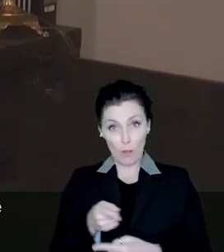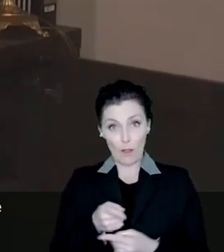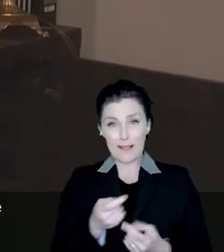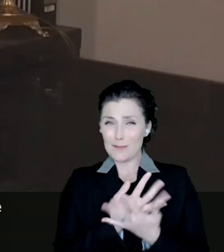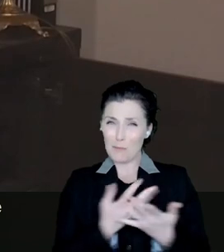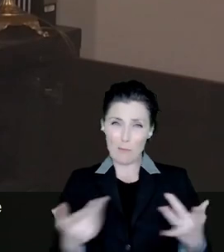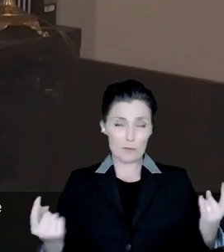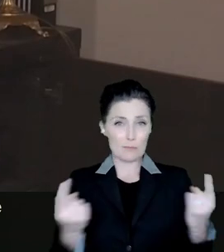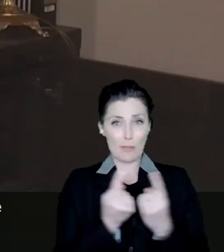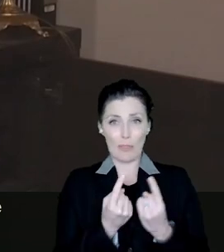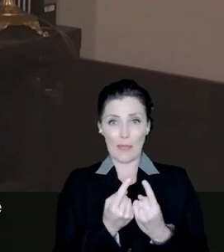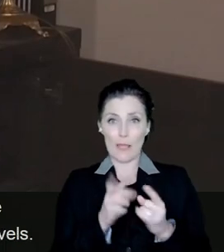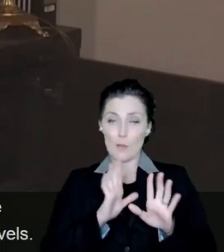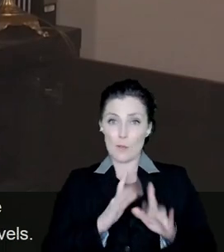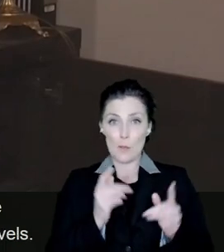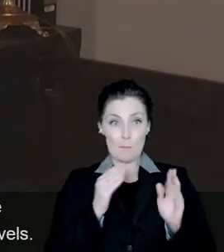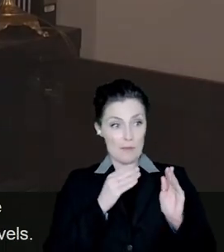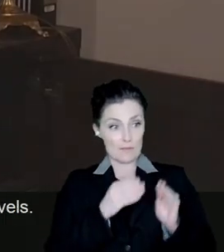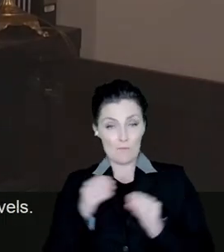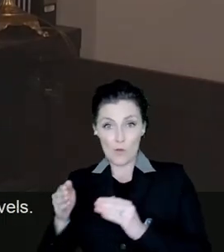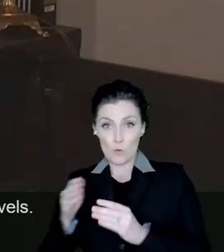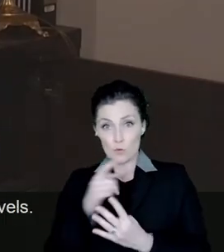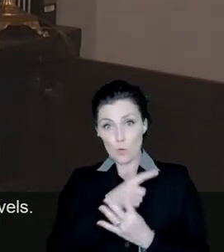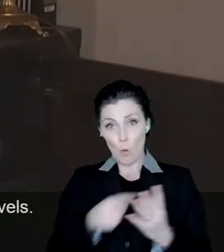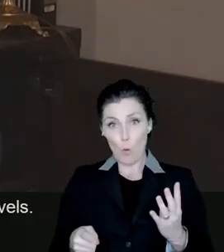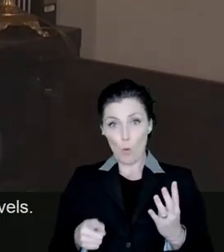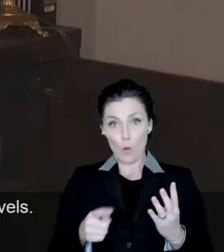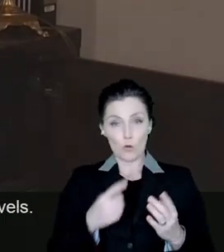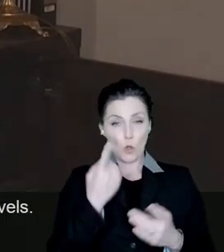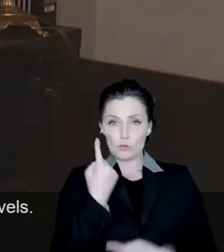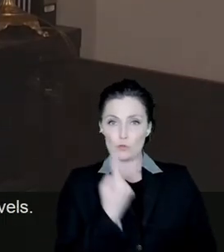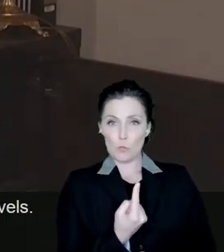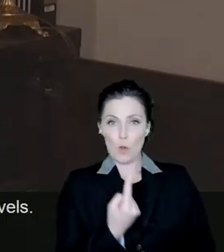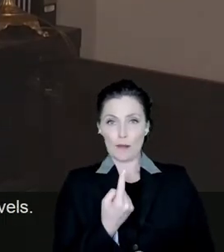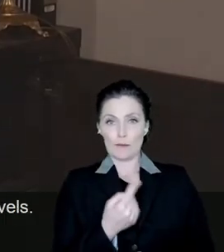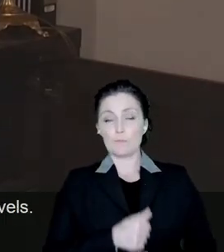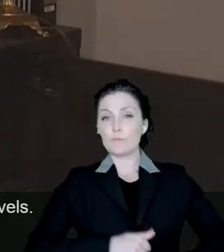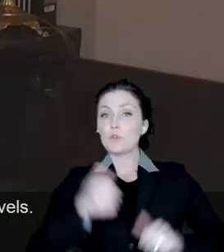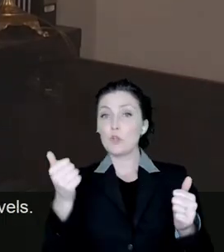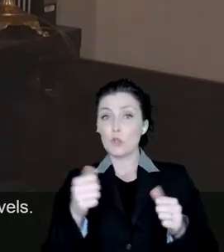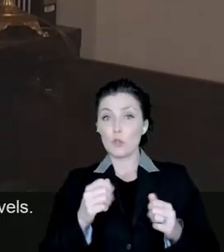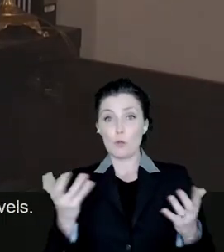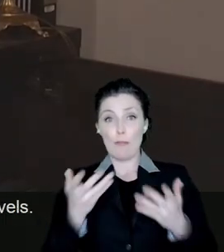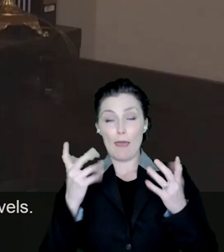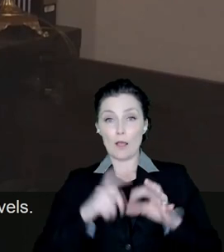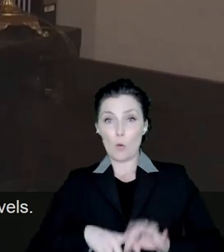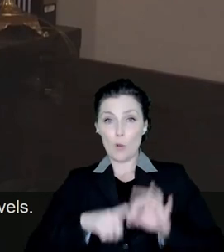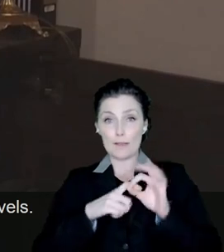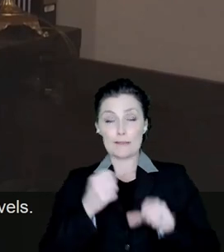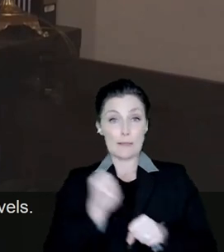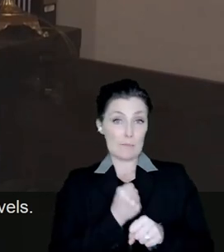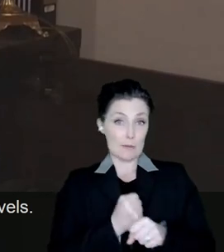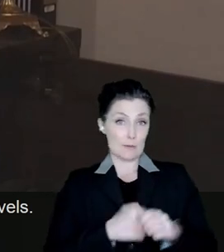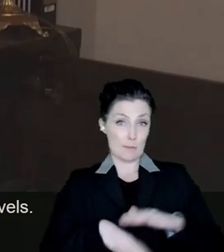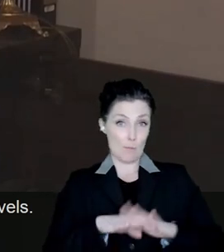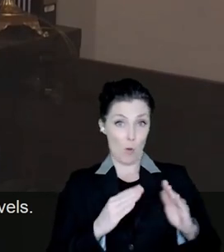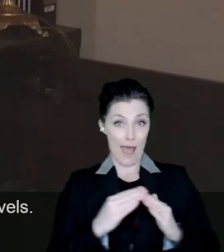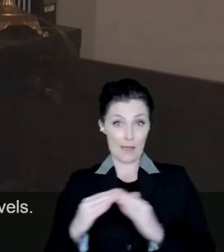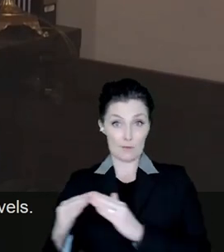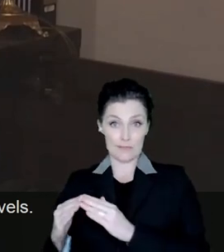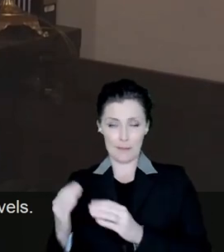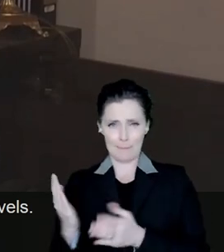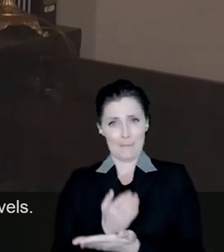that you need to address all those issues rather than just individually. We're giving good air quality, we're improving more housing, we're making sure that we